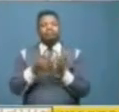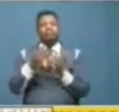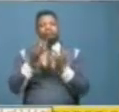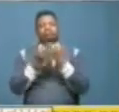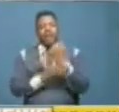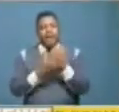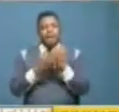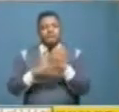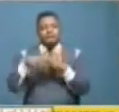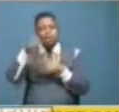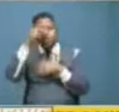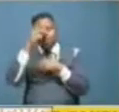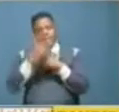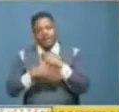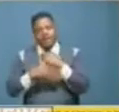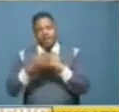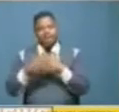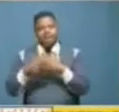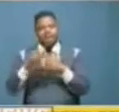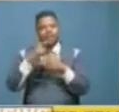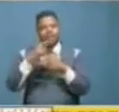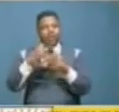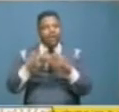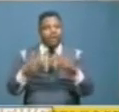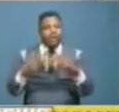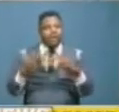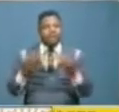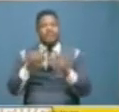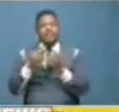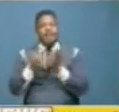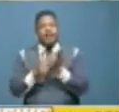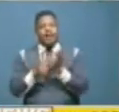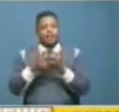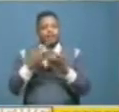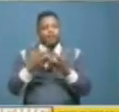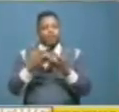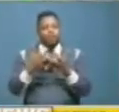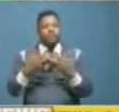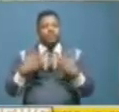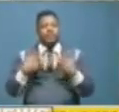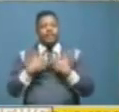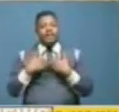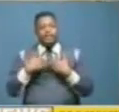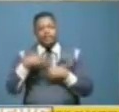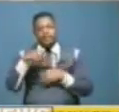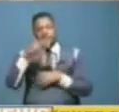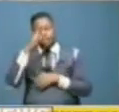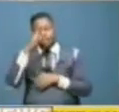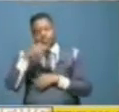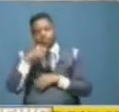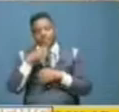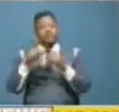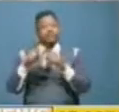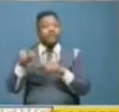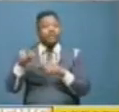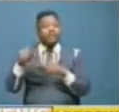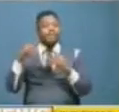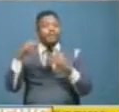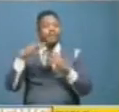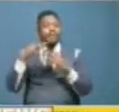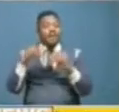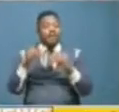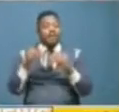cocoyams, garden eggs, and kondo, and livestock. Sadly, this popular market lacks